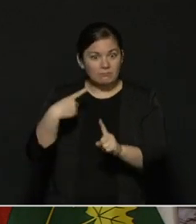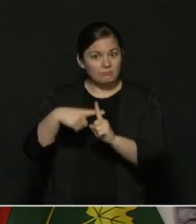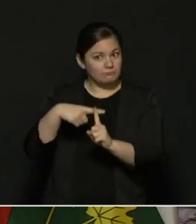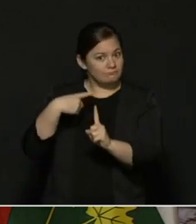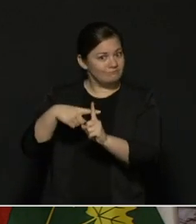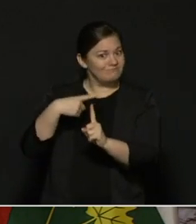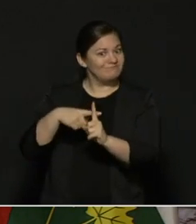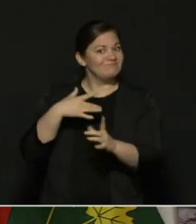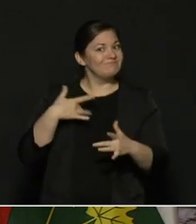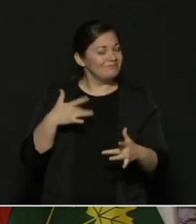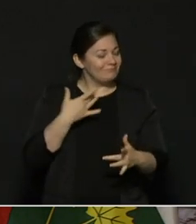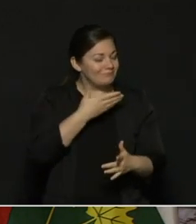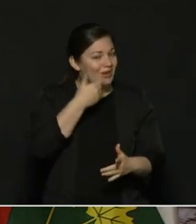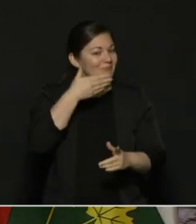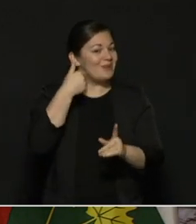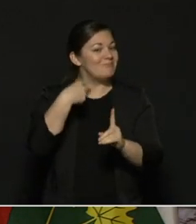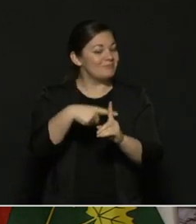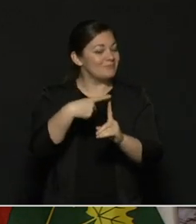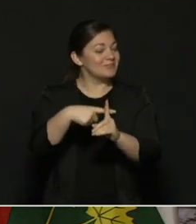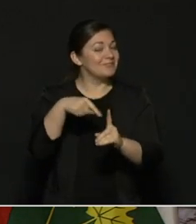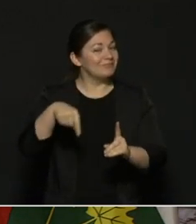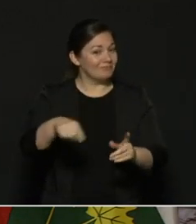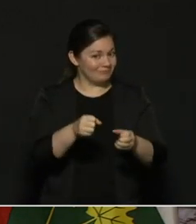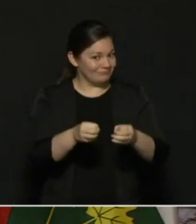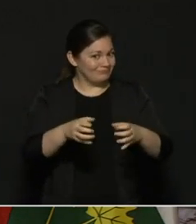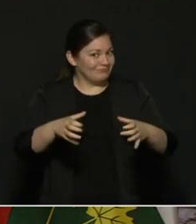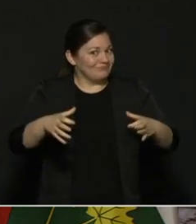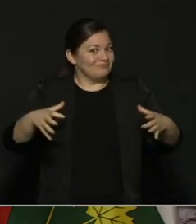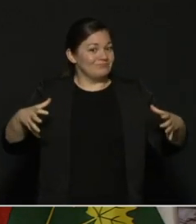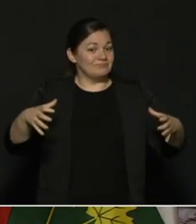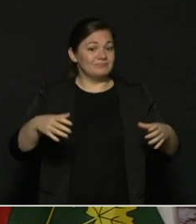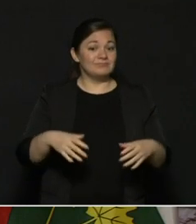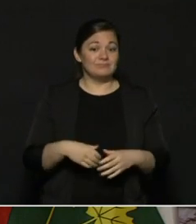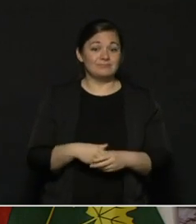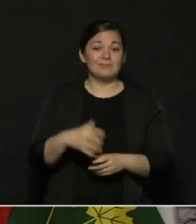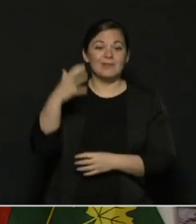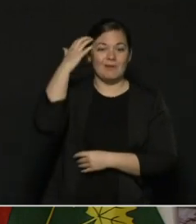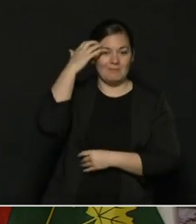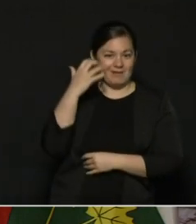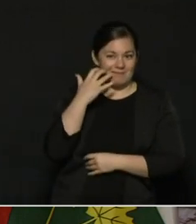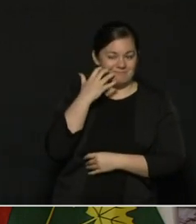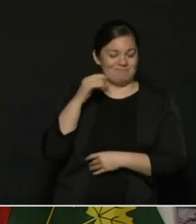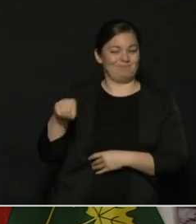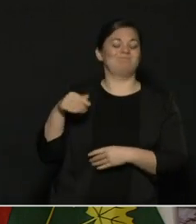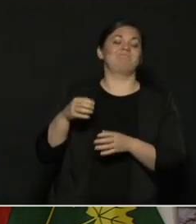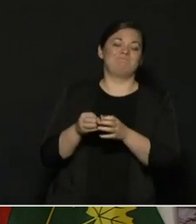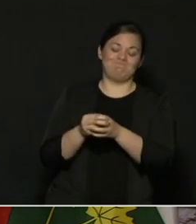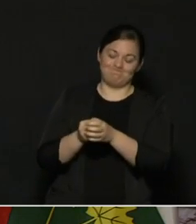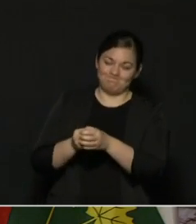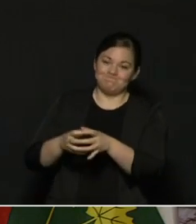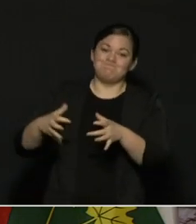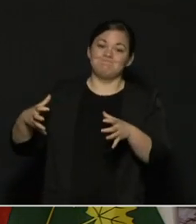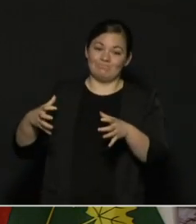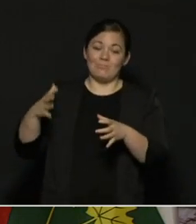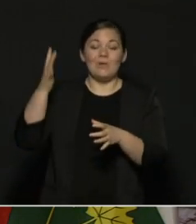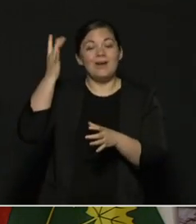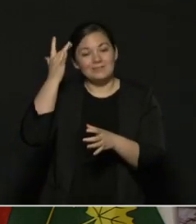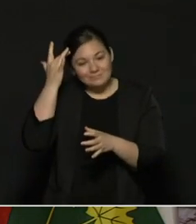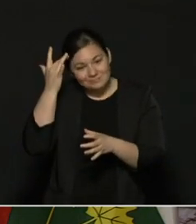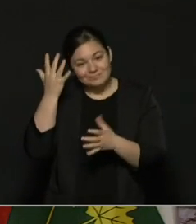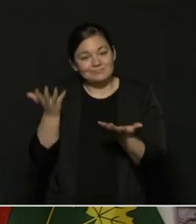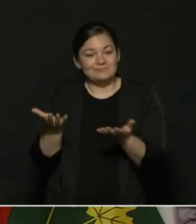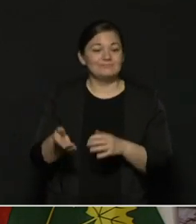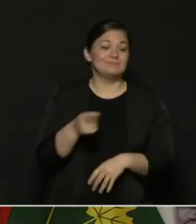rise and keep going up. In the hospital, we've seen an increase in the hospitalizations. And as I said, some of that's the impact of our